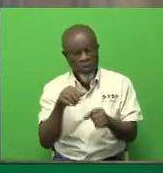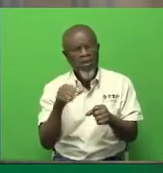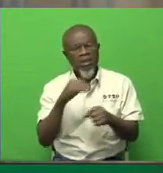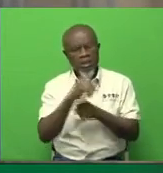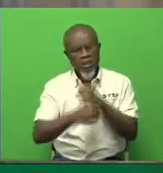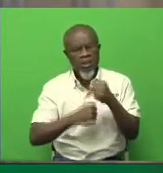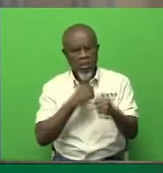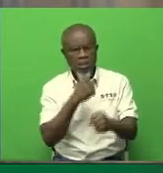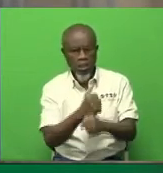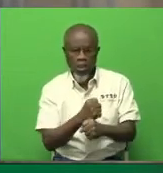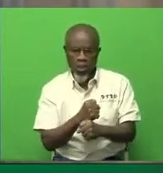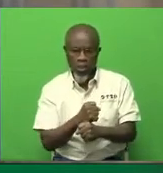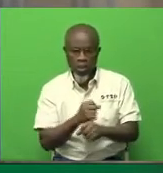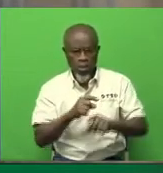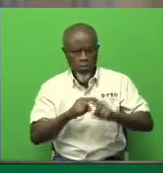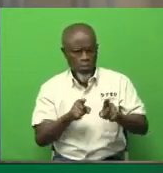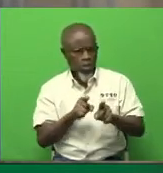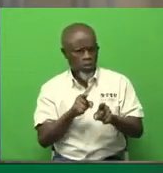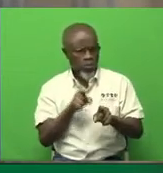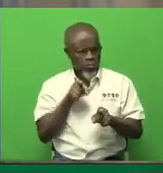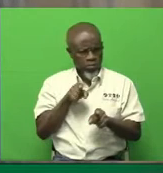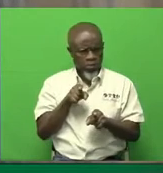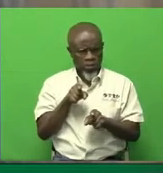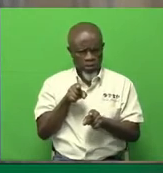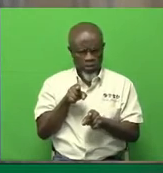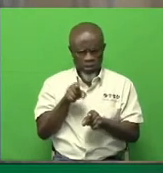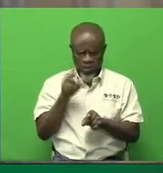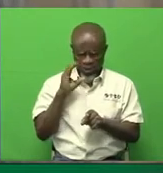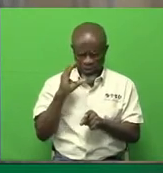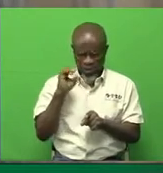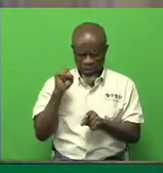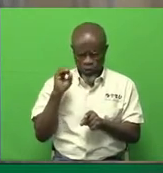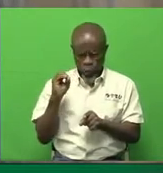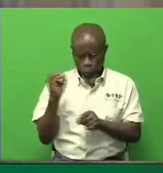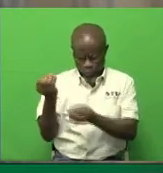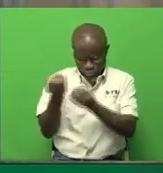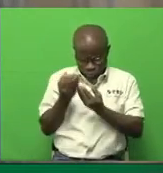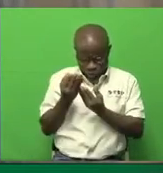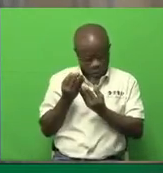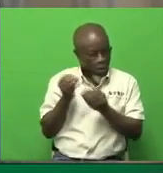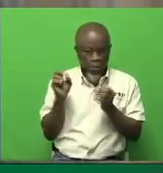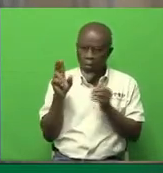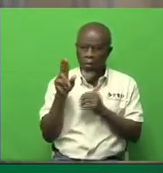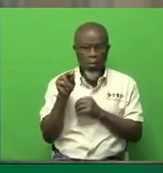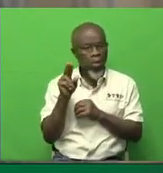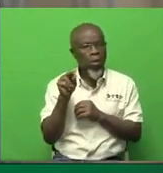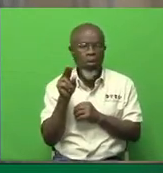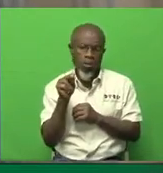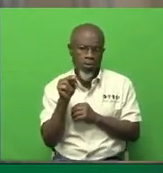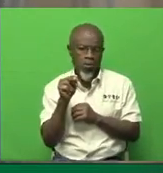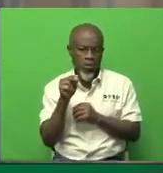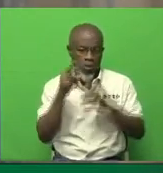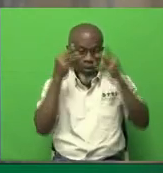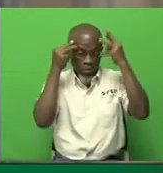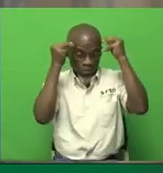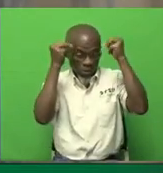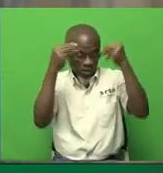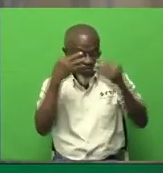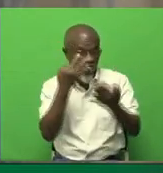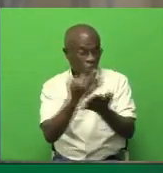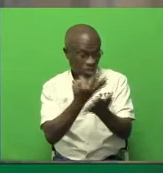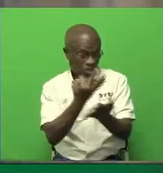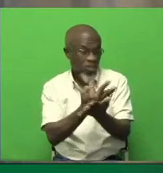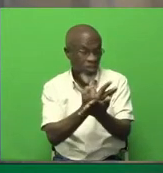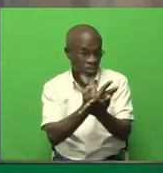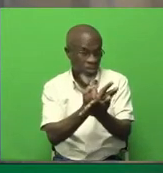that the CSO did not produce this two percent growth grade the Minister of Finance makes it clear that this year's review